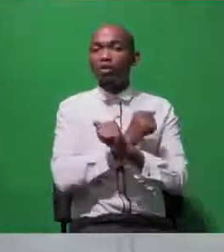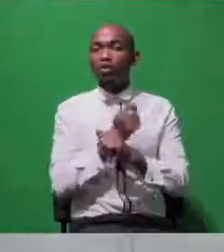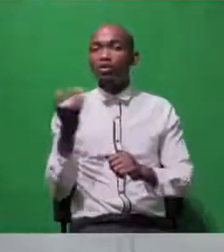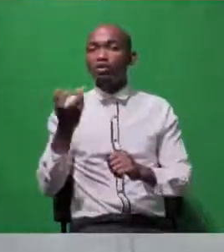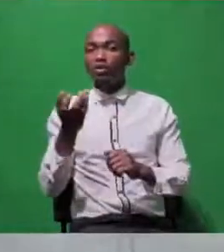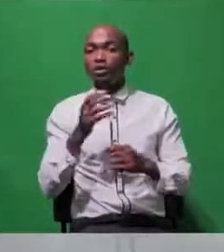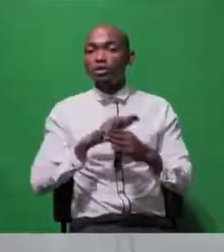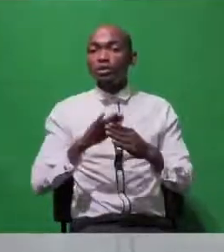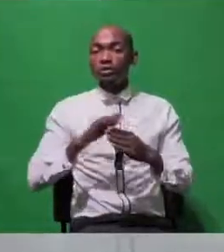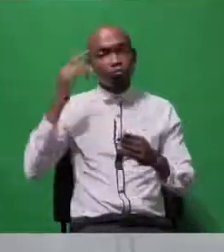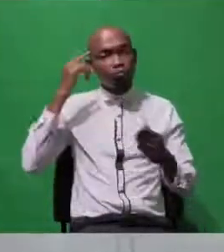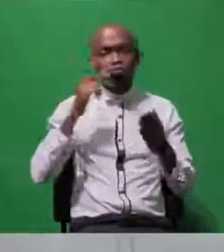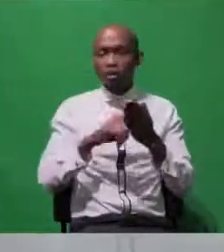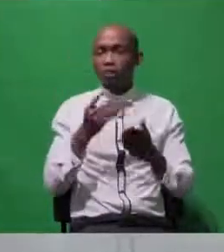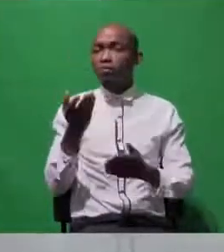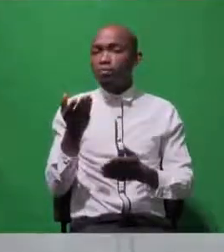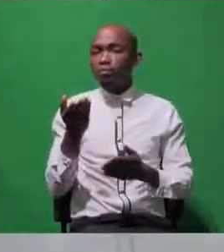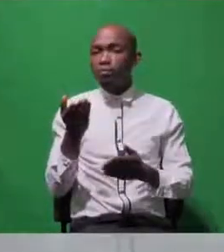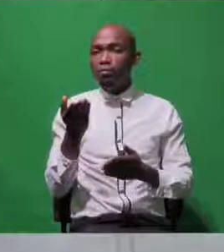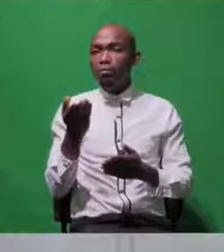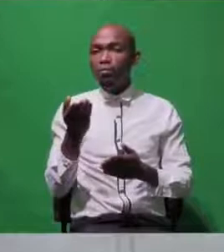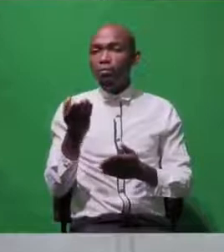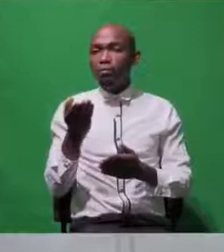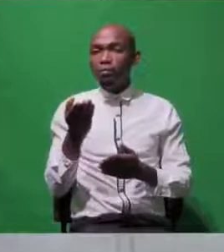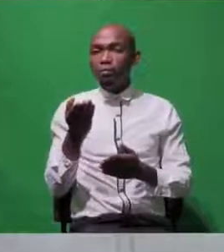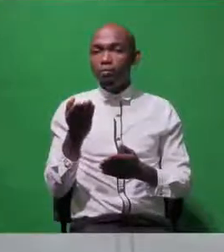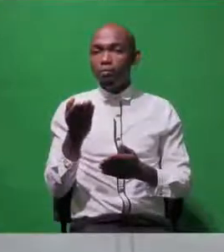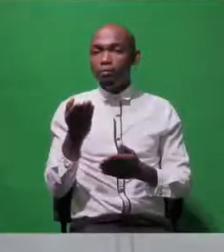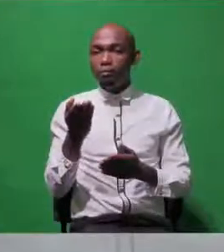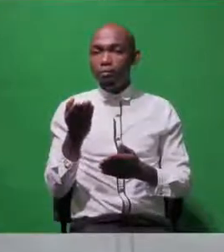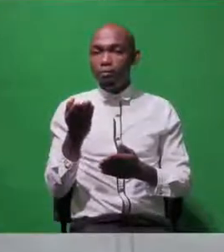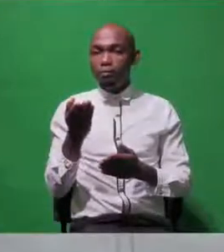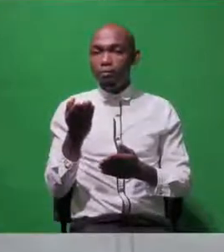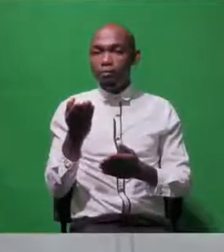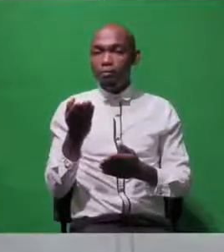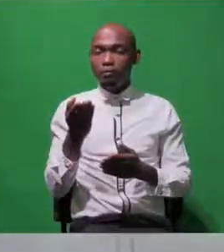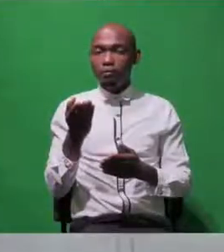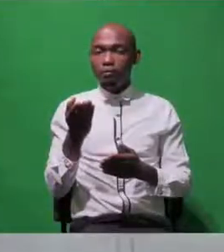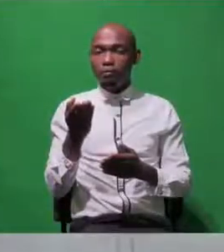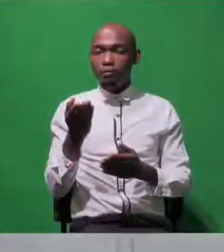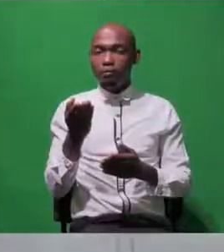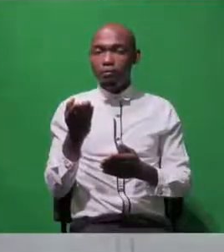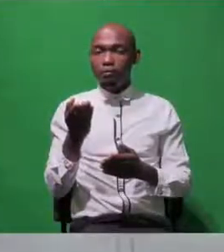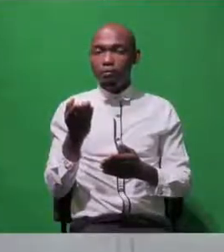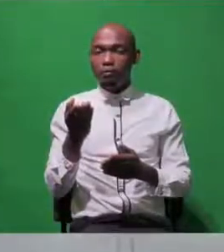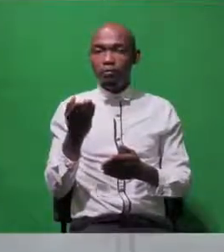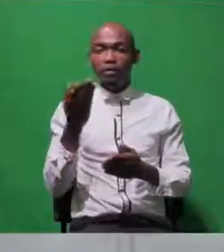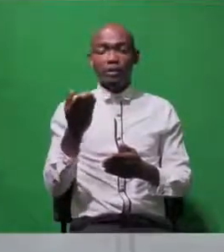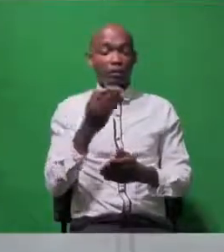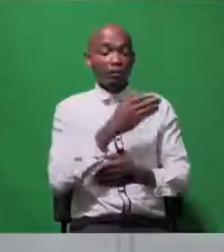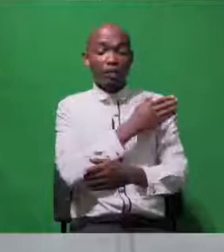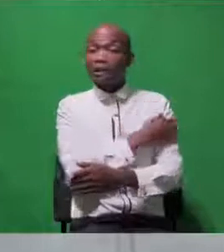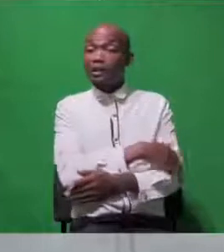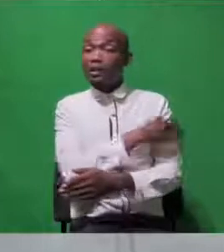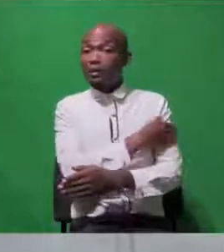Yes, colonial social services were the services introduced